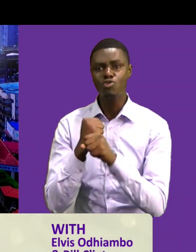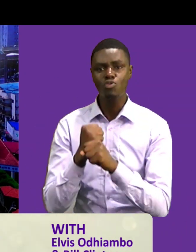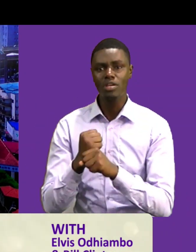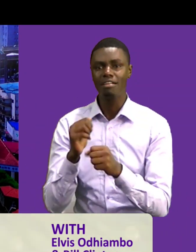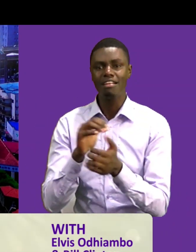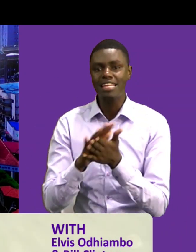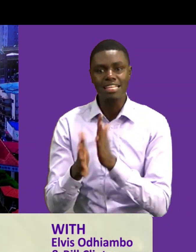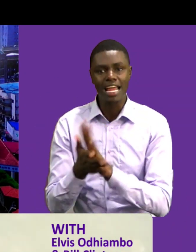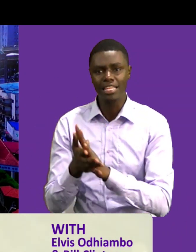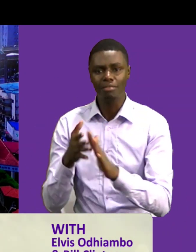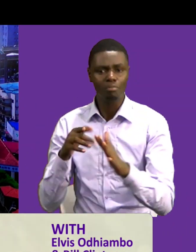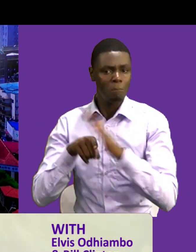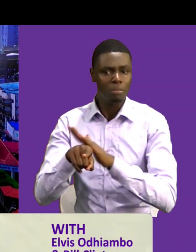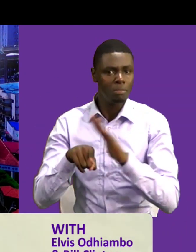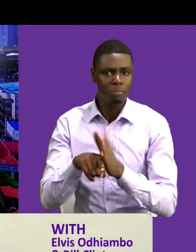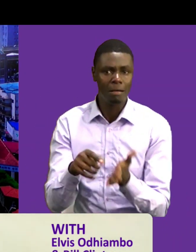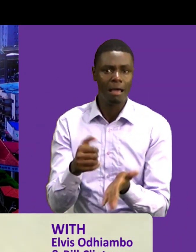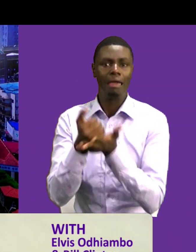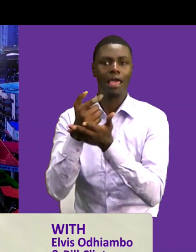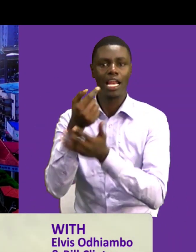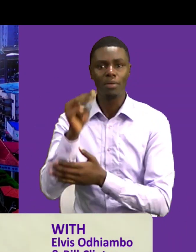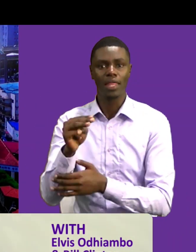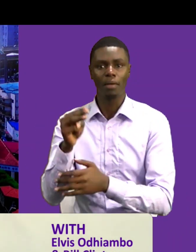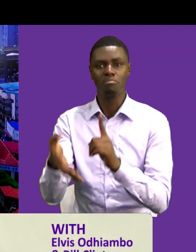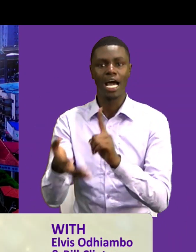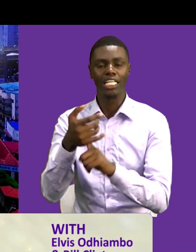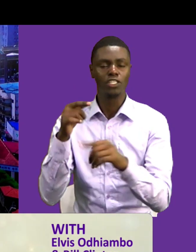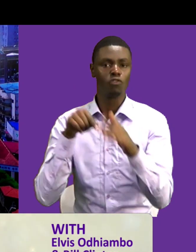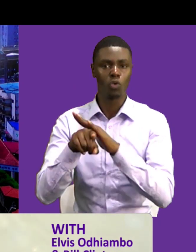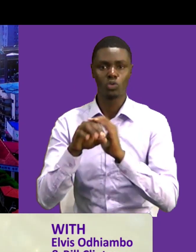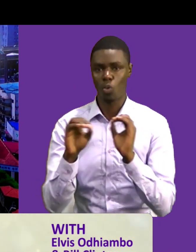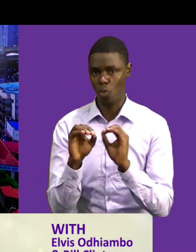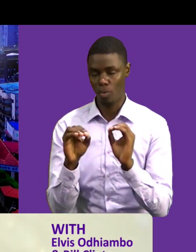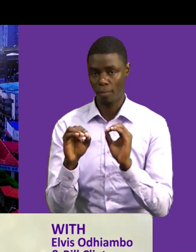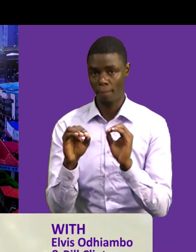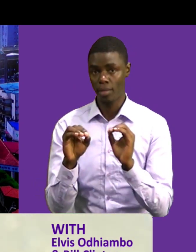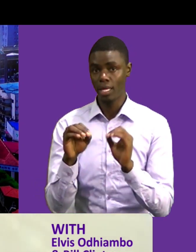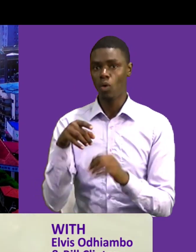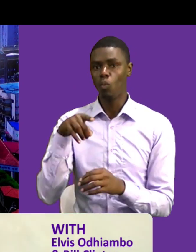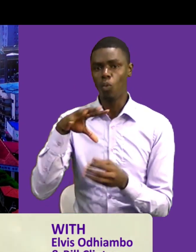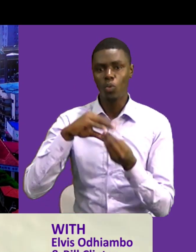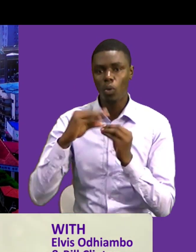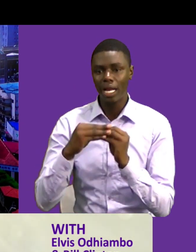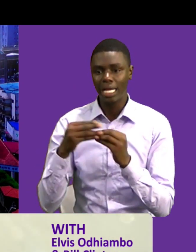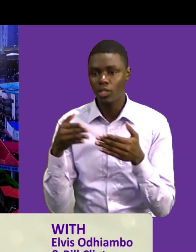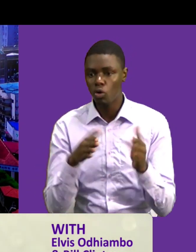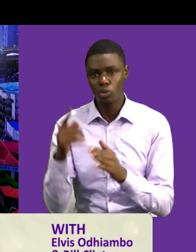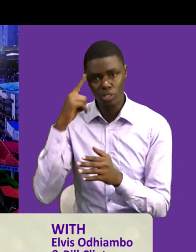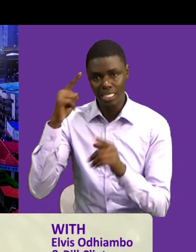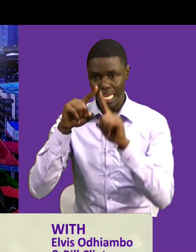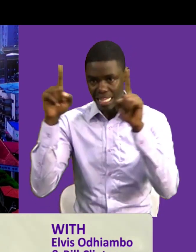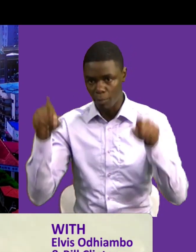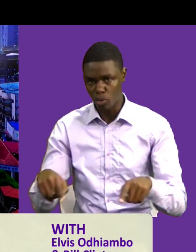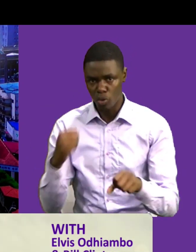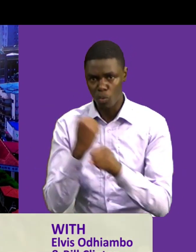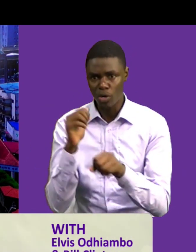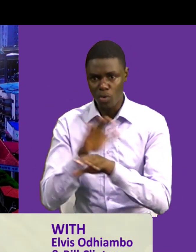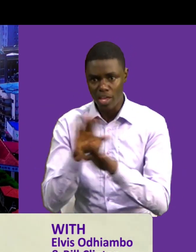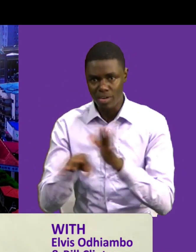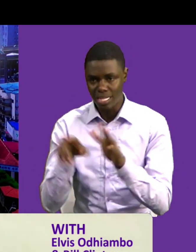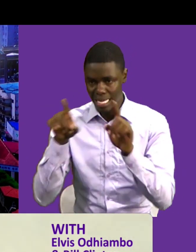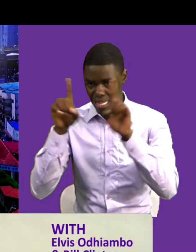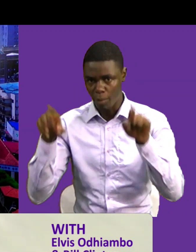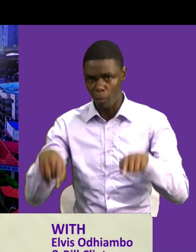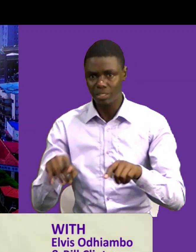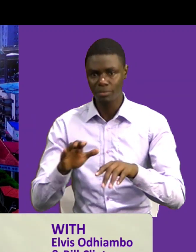anything that can help them at least score goals. They were creating chances in the box. They were doing everything in the